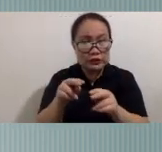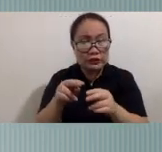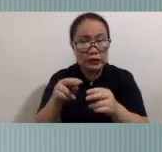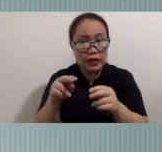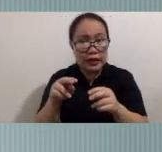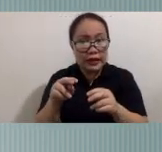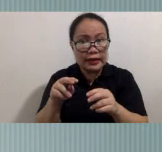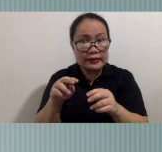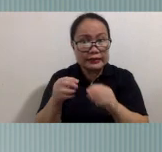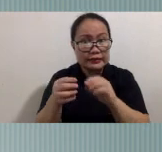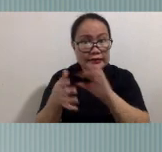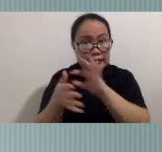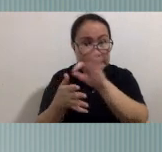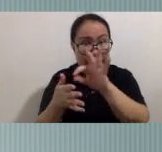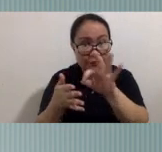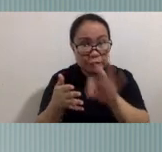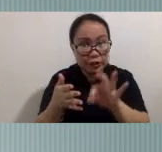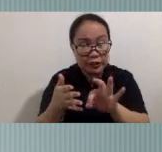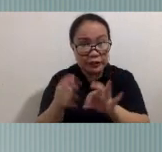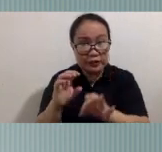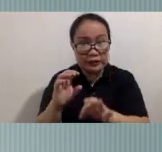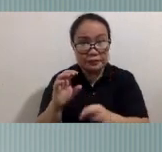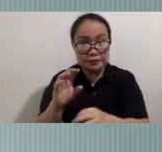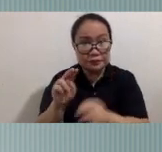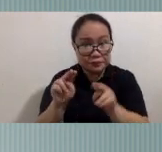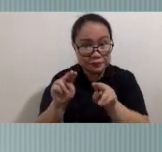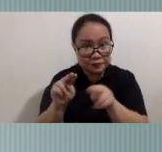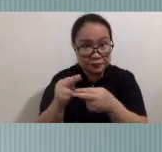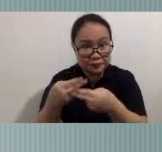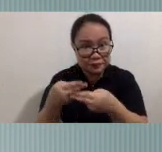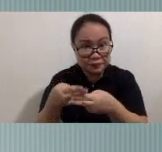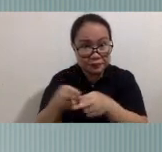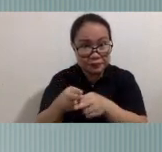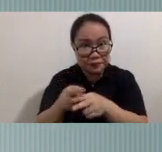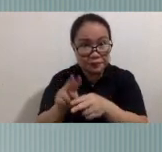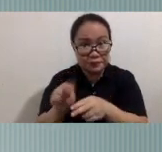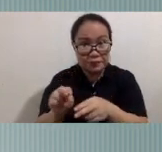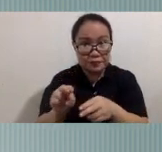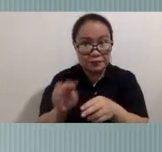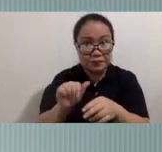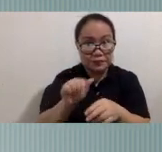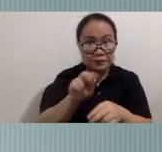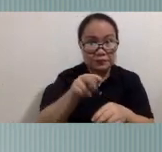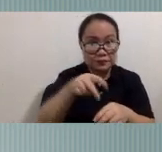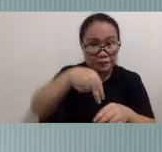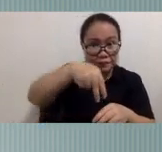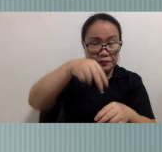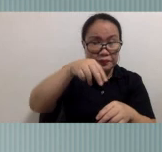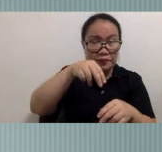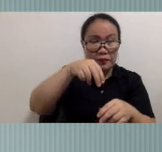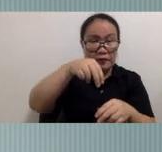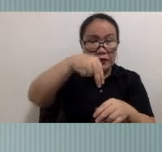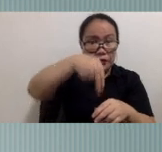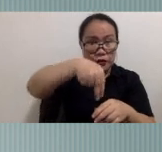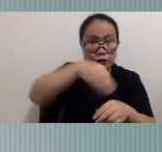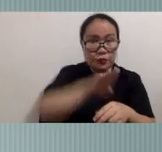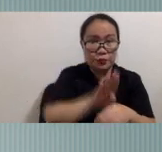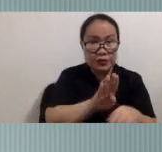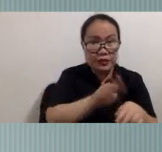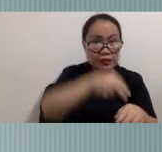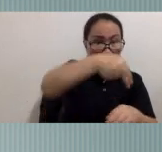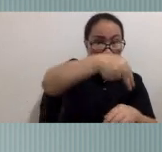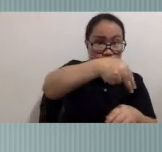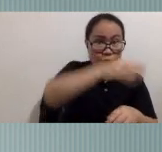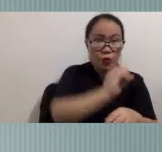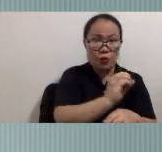namang the cardinality of intersection of A and B intersection with the complement of